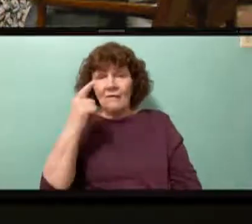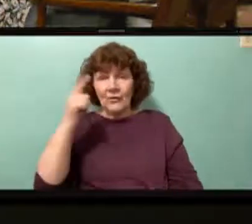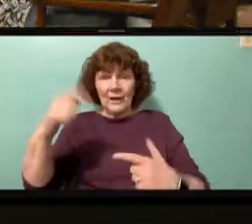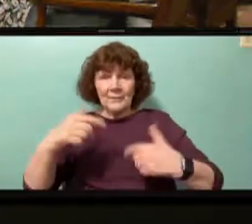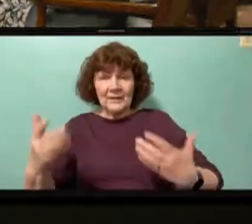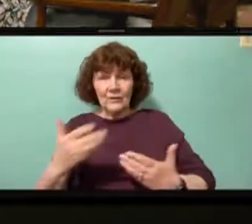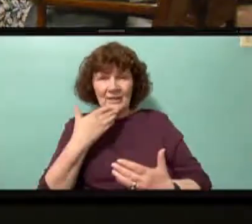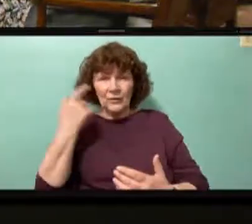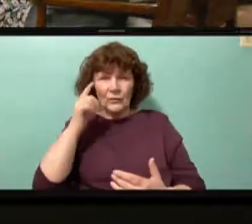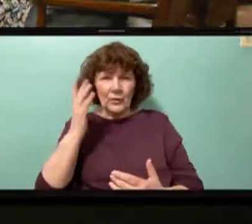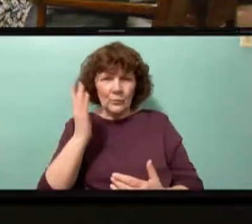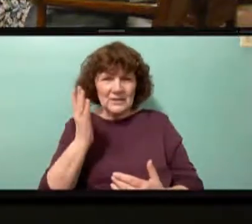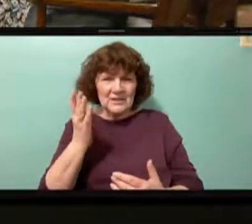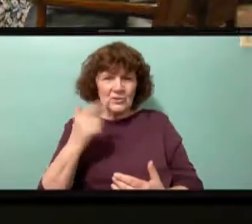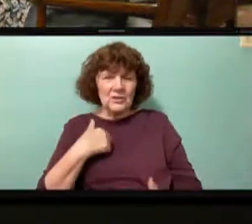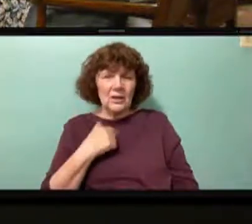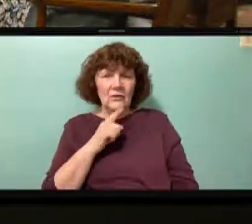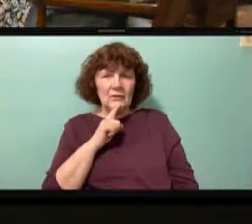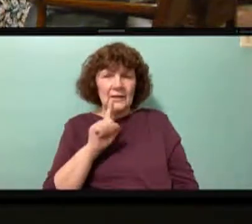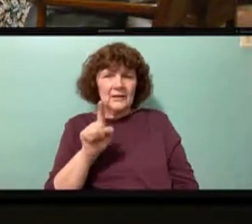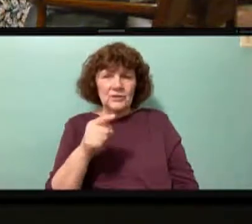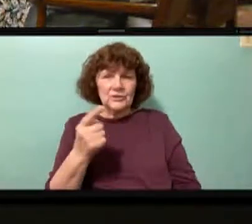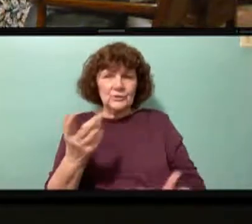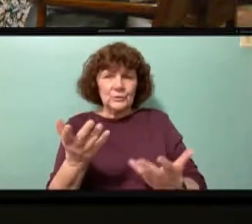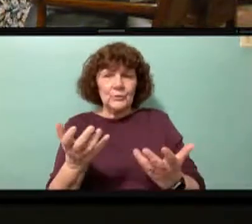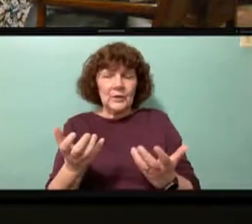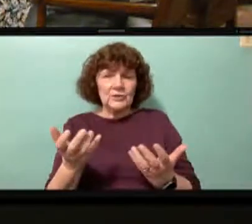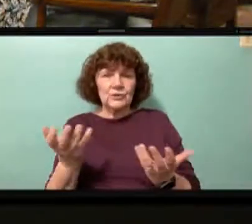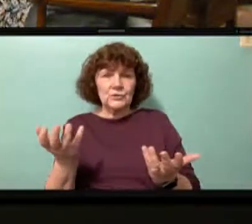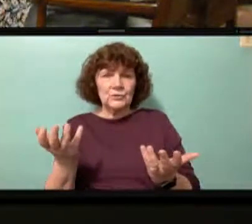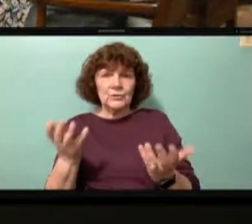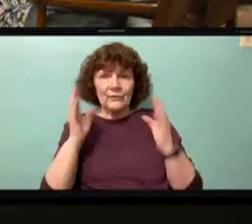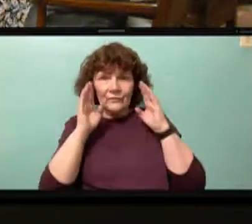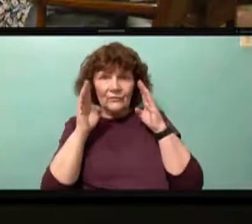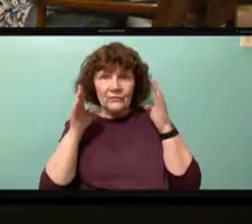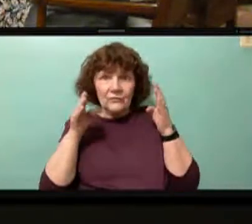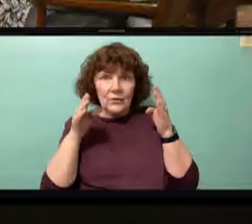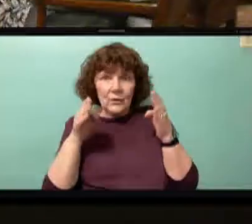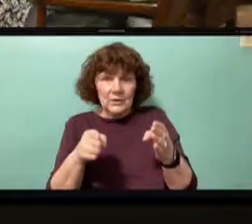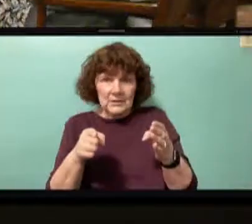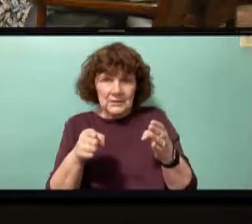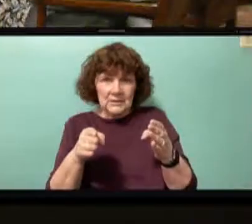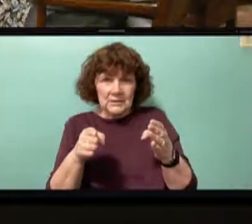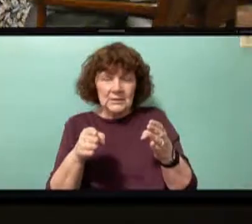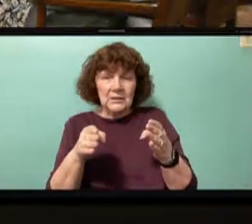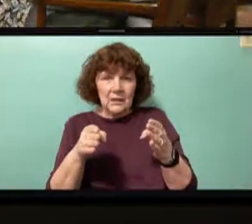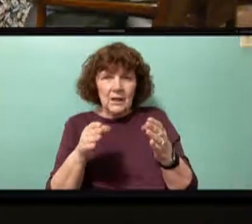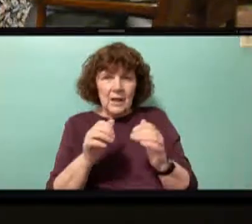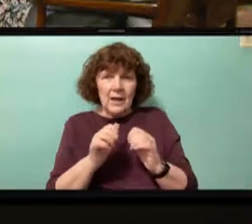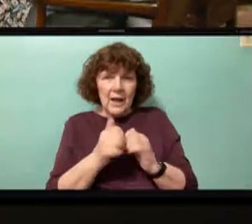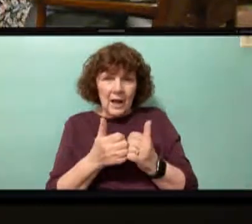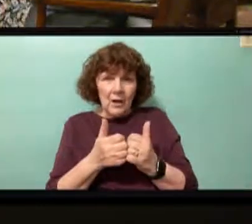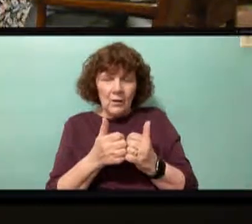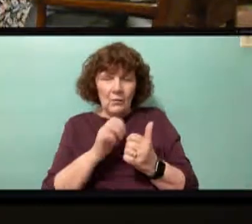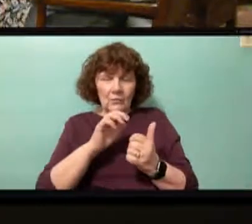really just want to focus in on how this fits into,